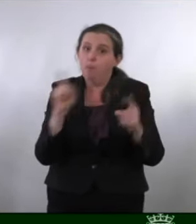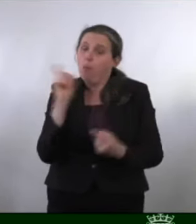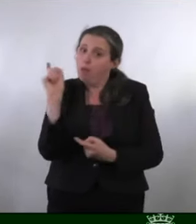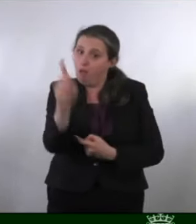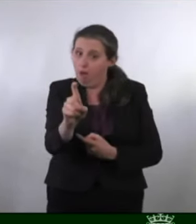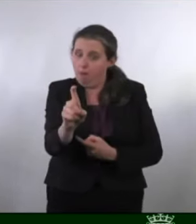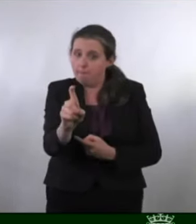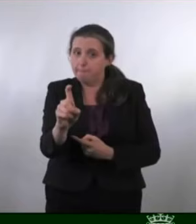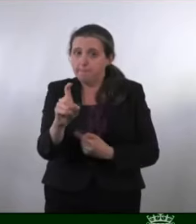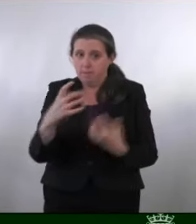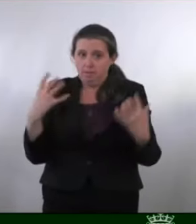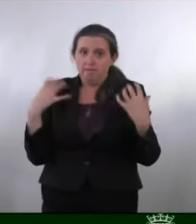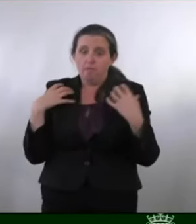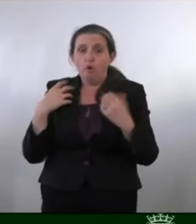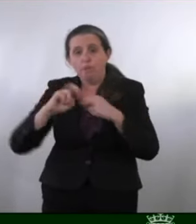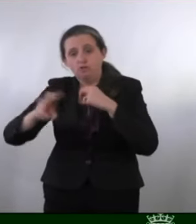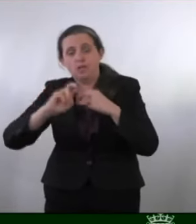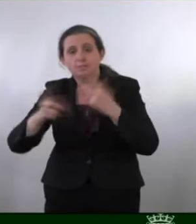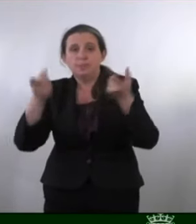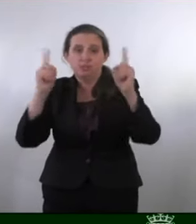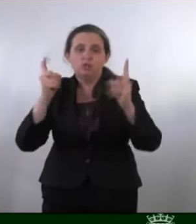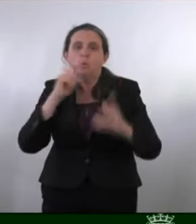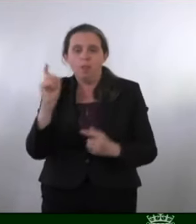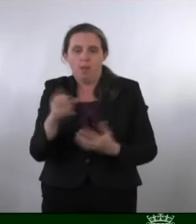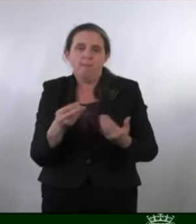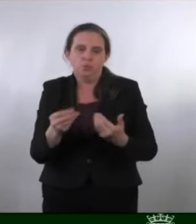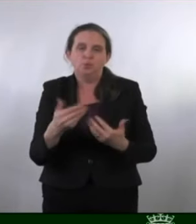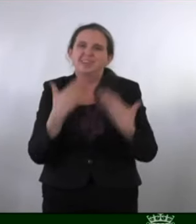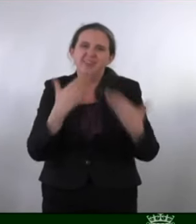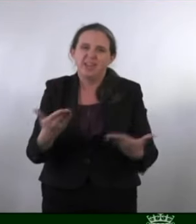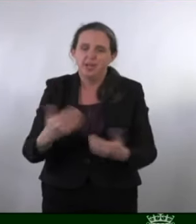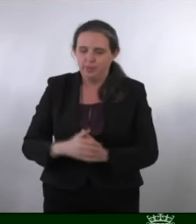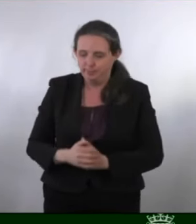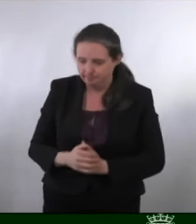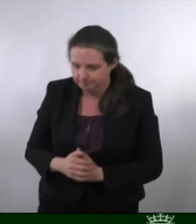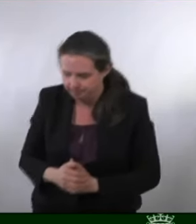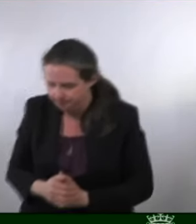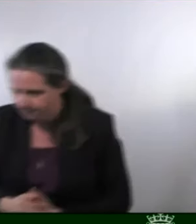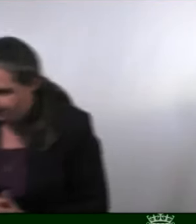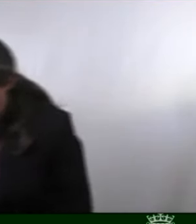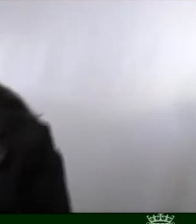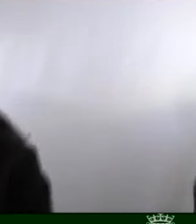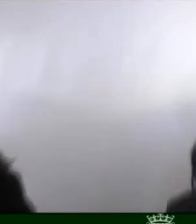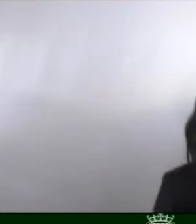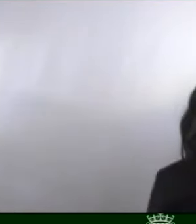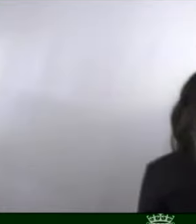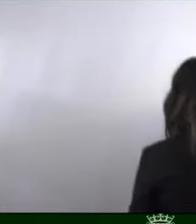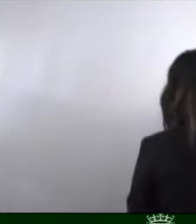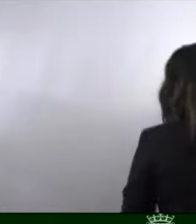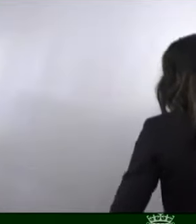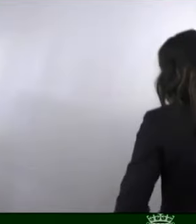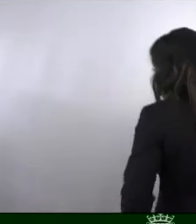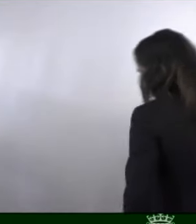right honourable friend, the Secretary of State for Transport. Now we go to Clive Efford.